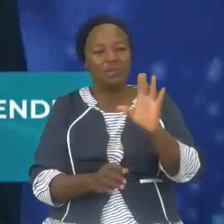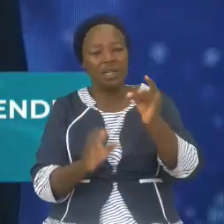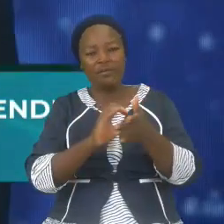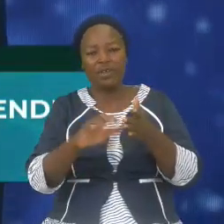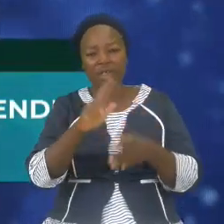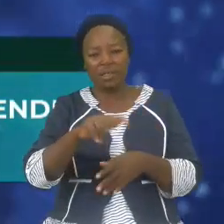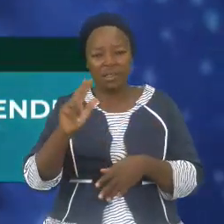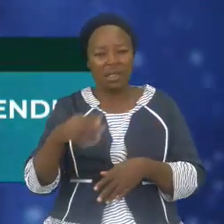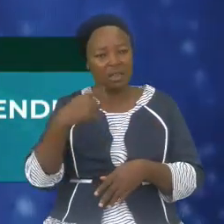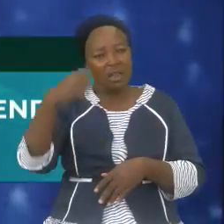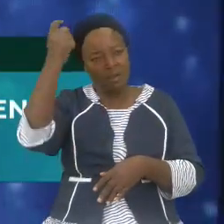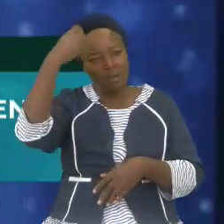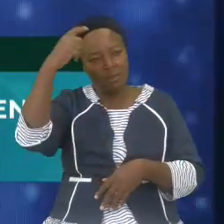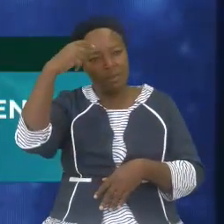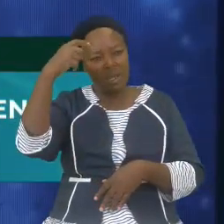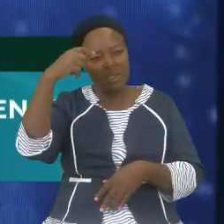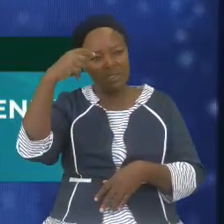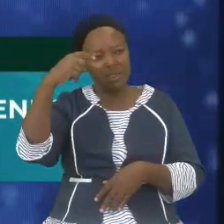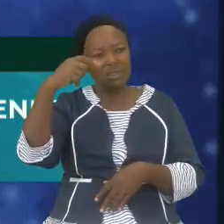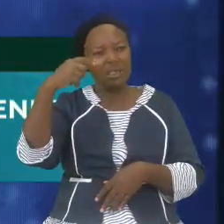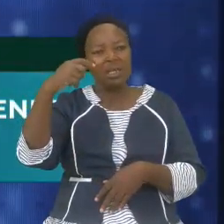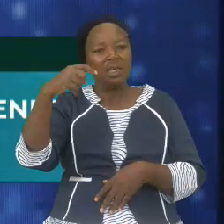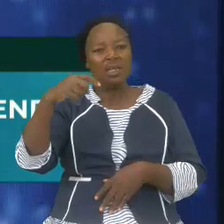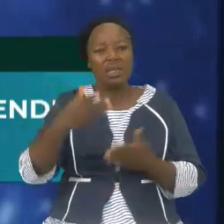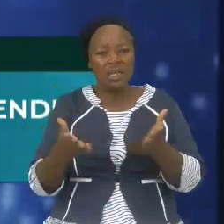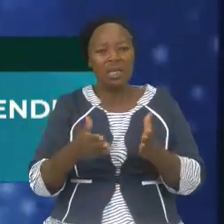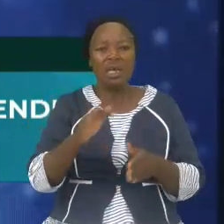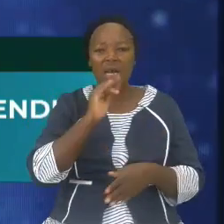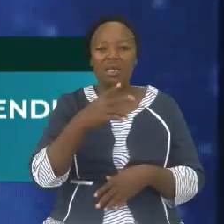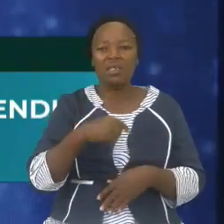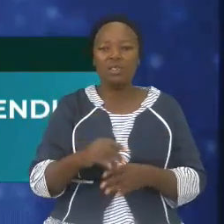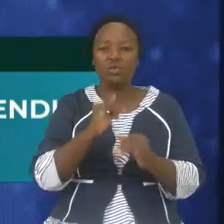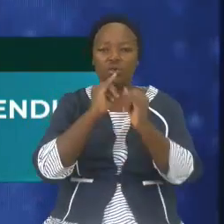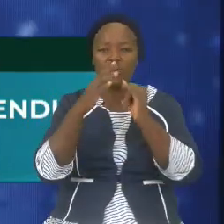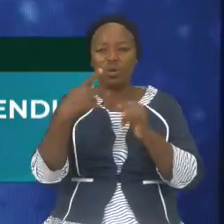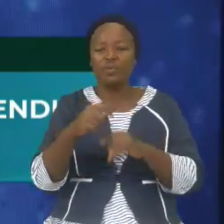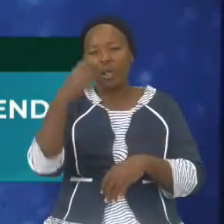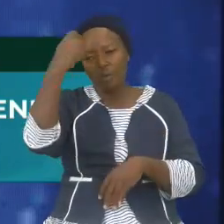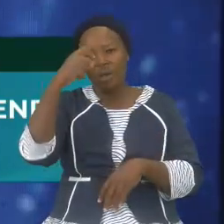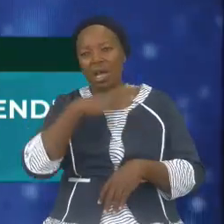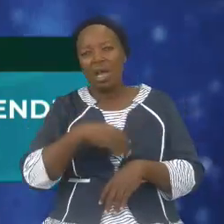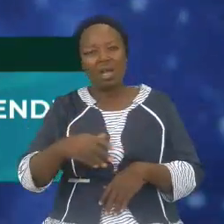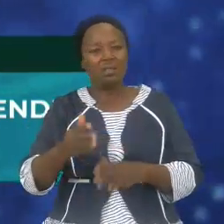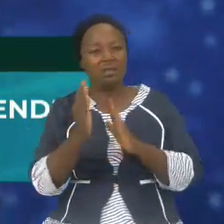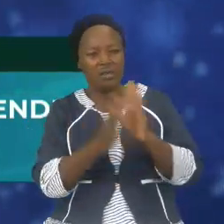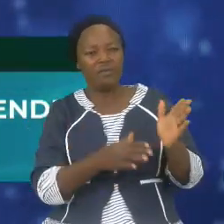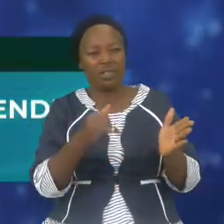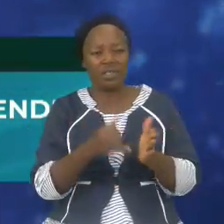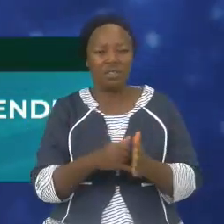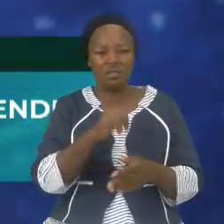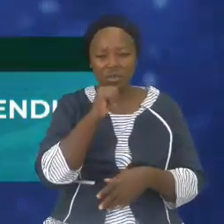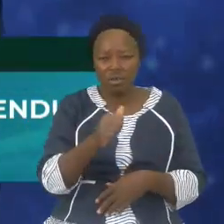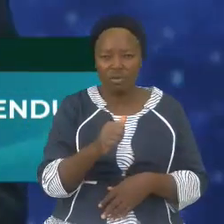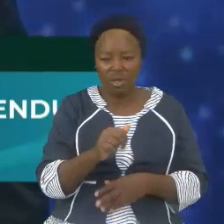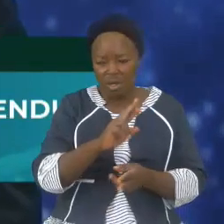hear instruction and be wise and refuse it not. Those are the wise people. Repent.